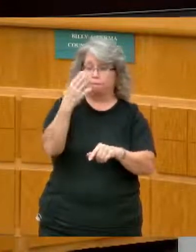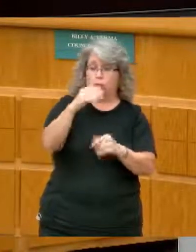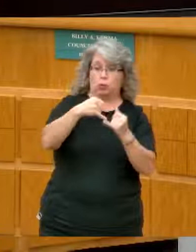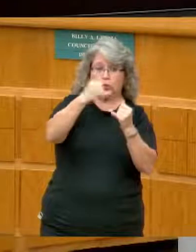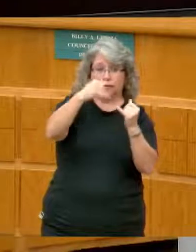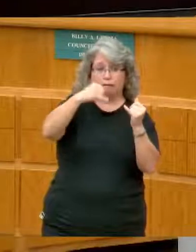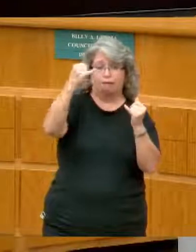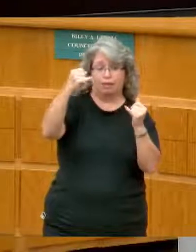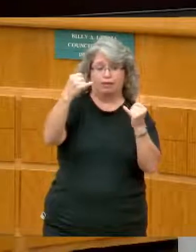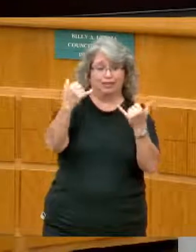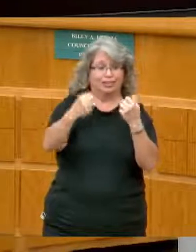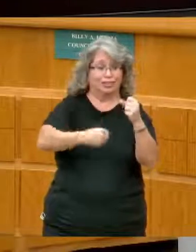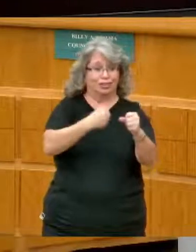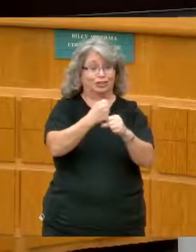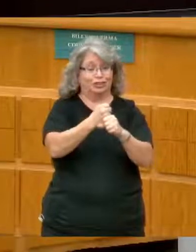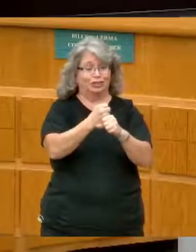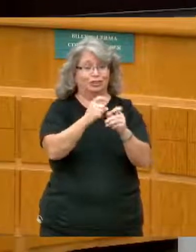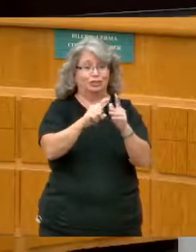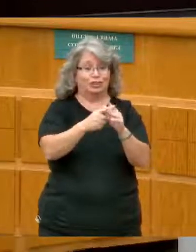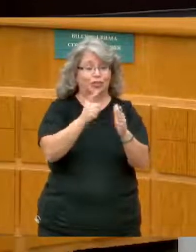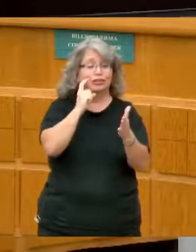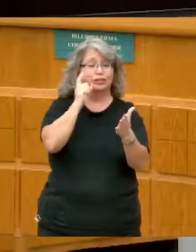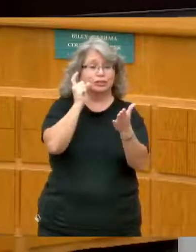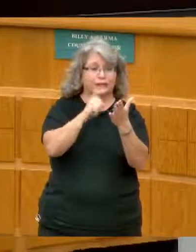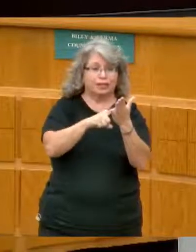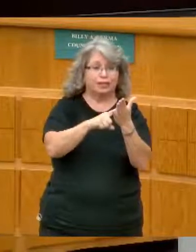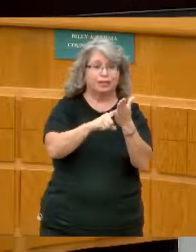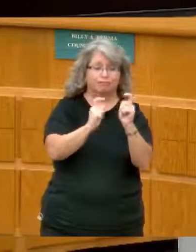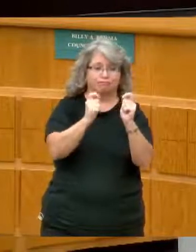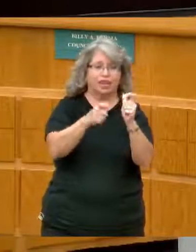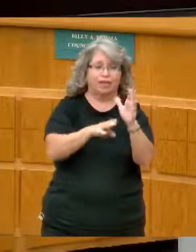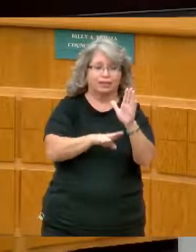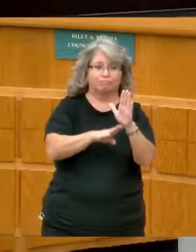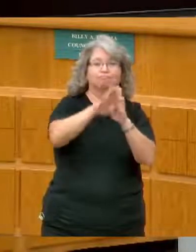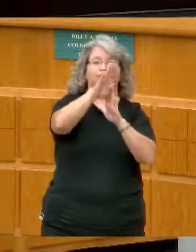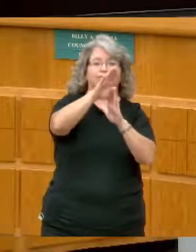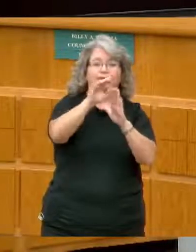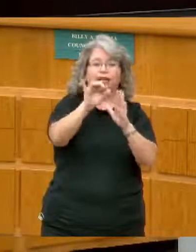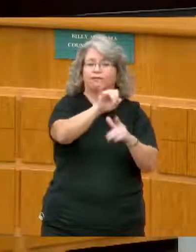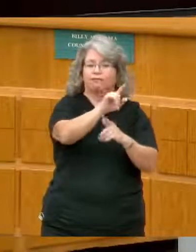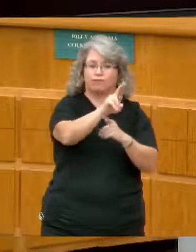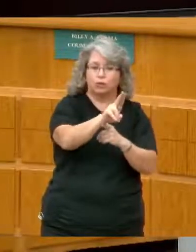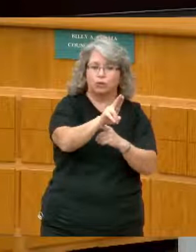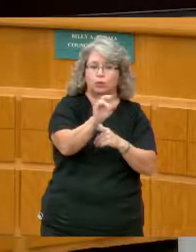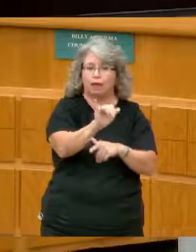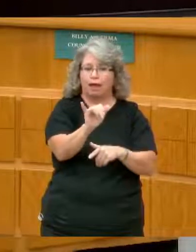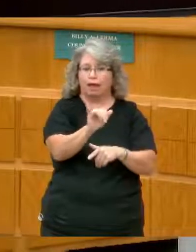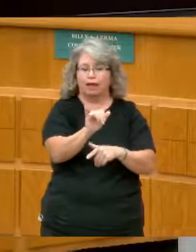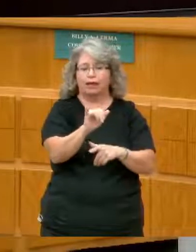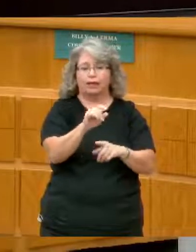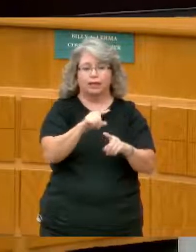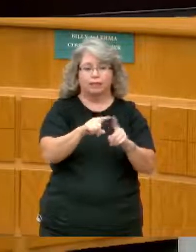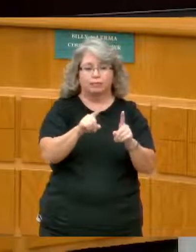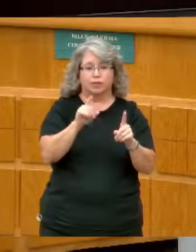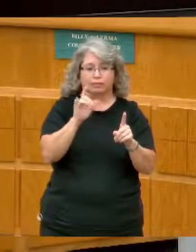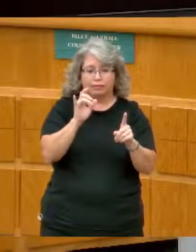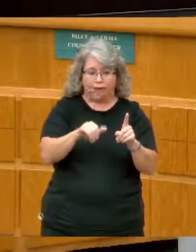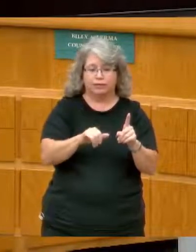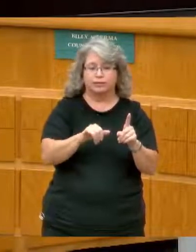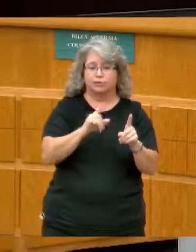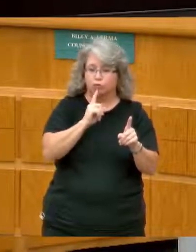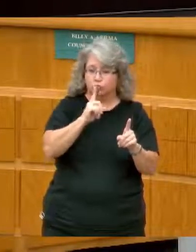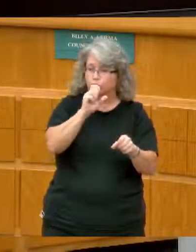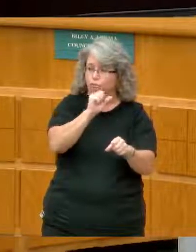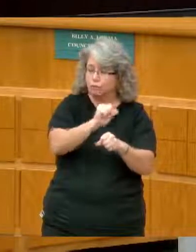that's this year, and you're starting to see that rapid increase of influenza-like illness, but this is actually positive flu. So they actually got